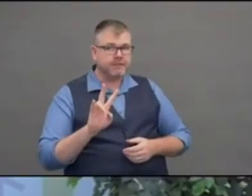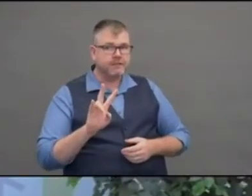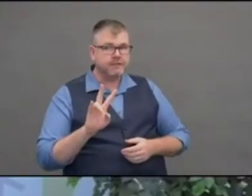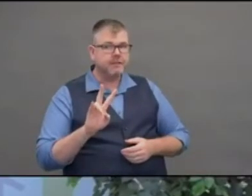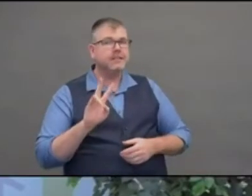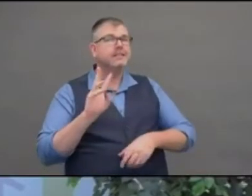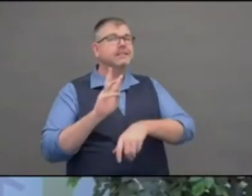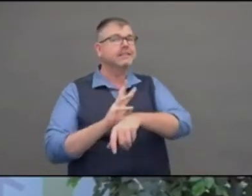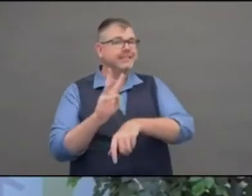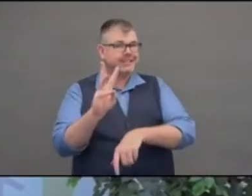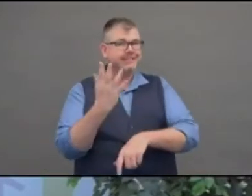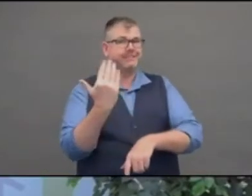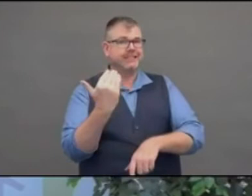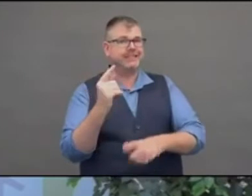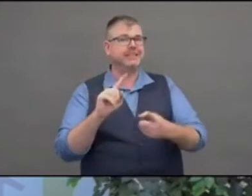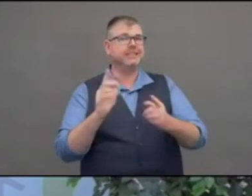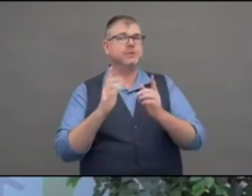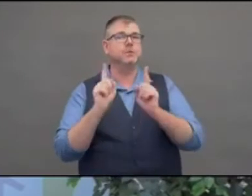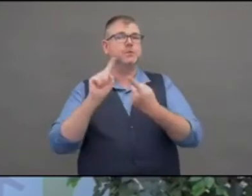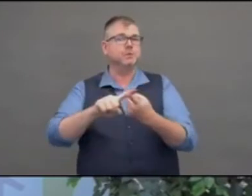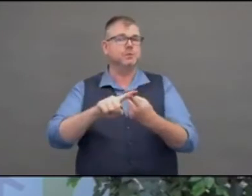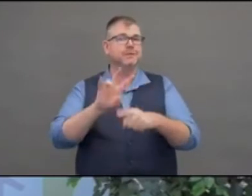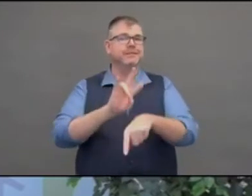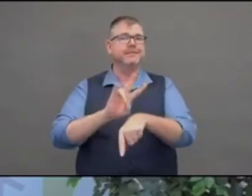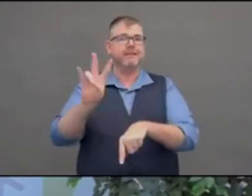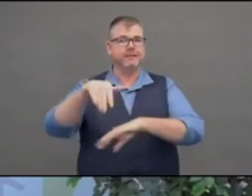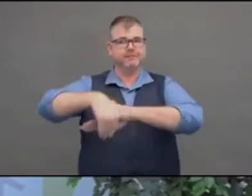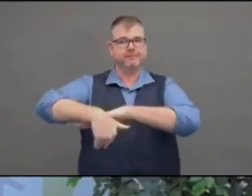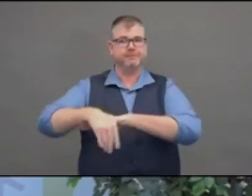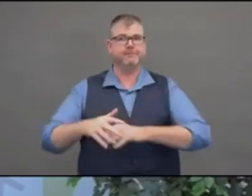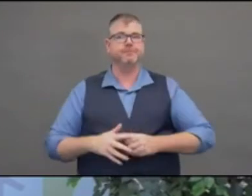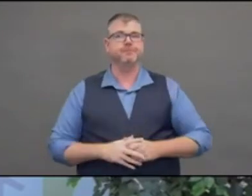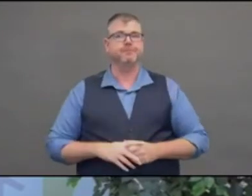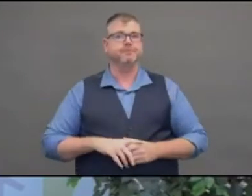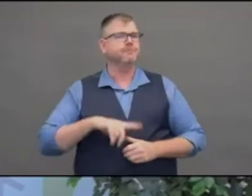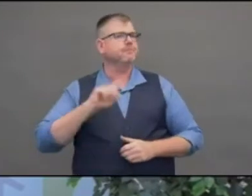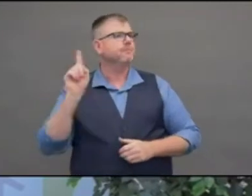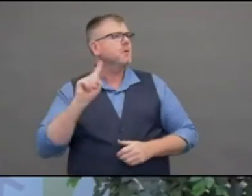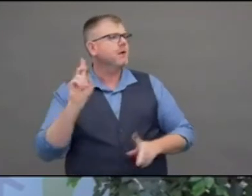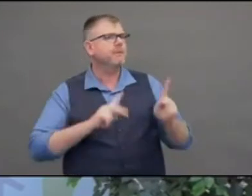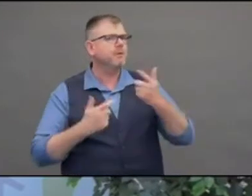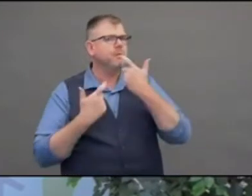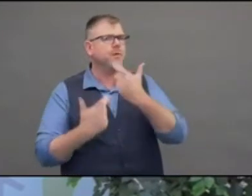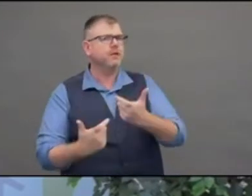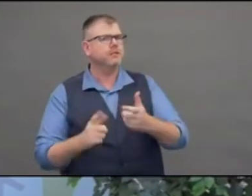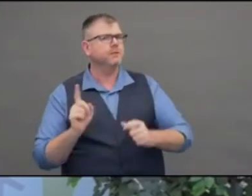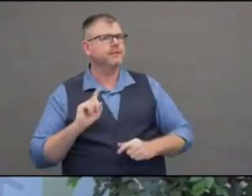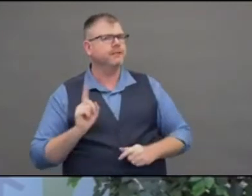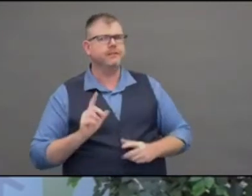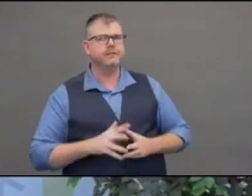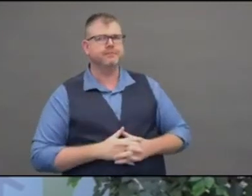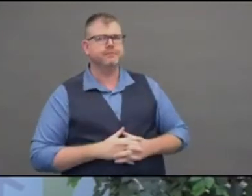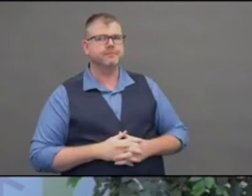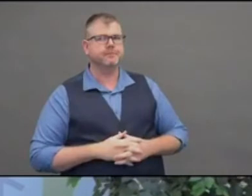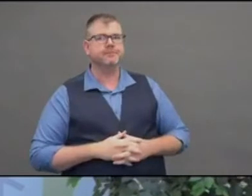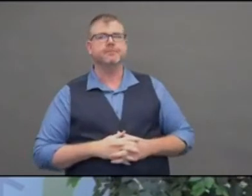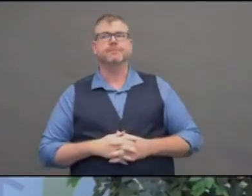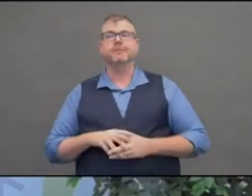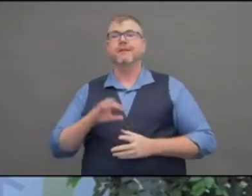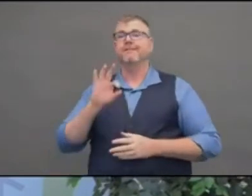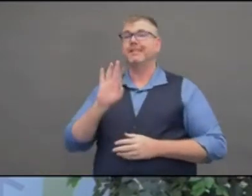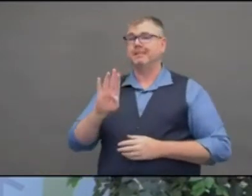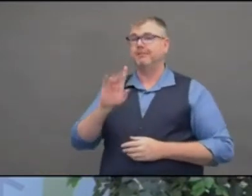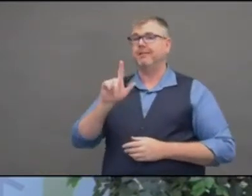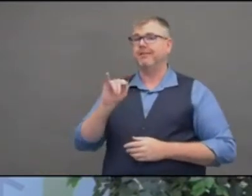7 o'clock. 6:15 to 7 o'clock. Yes. And where can people watch this event? Everyone can catch this event on Facebook Live at our